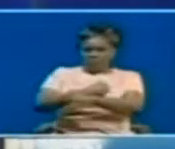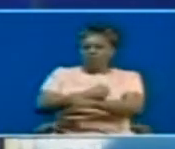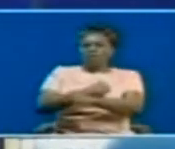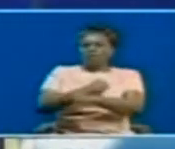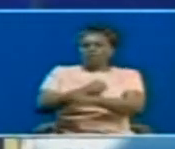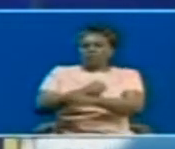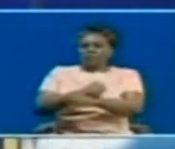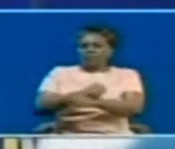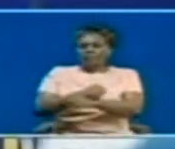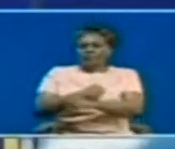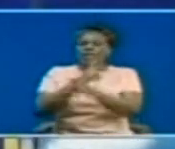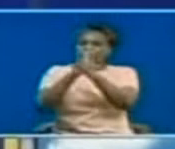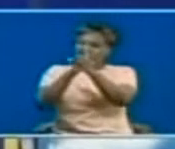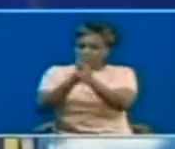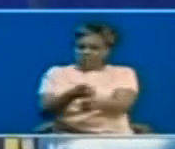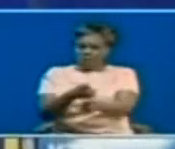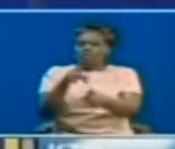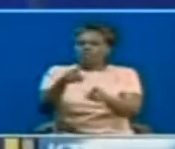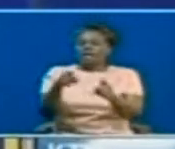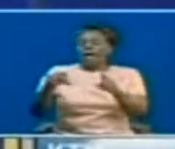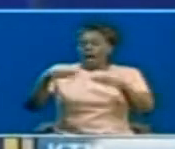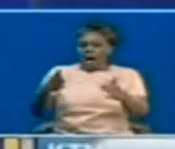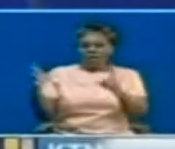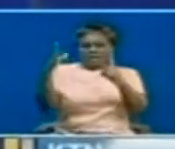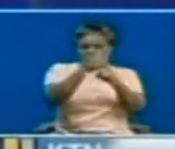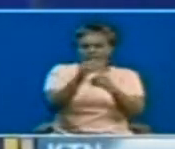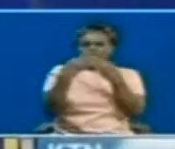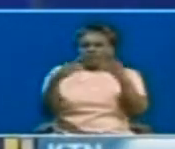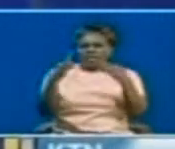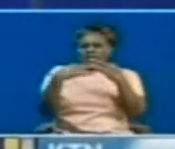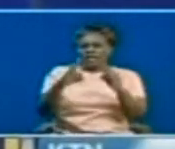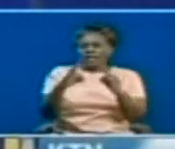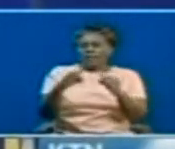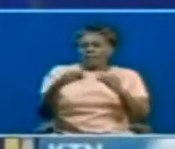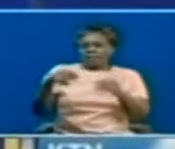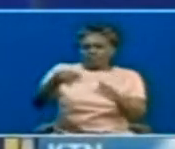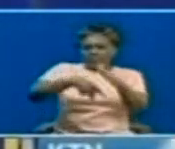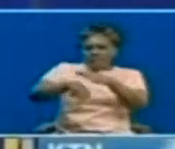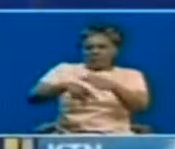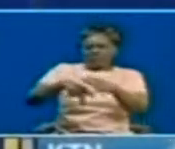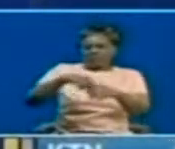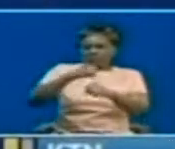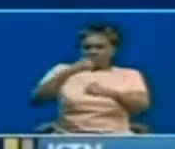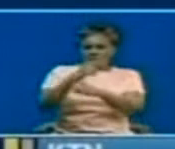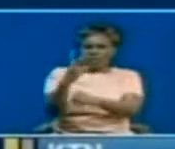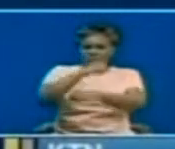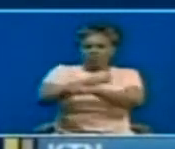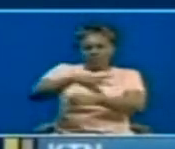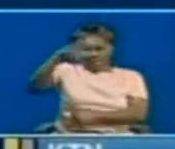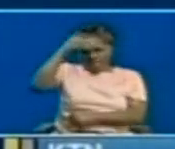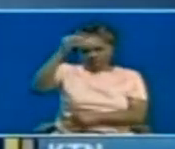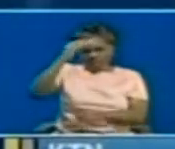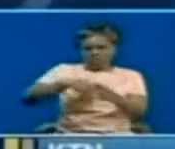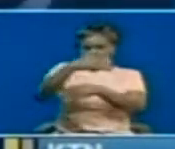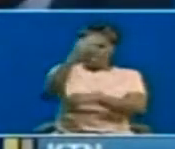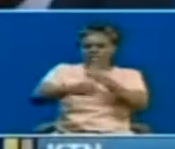Kenyan children. The report proposed ways of achieving free secondary education, which it hopes to implement next year. The radical